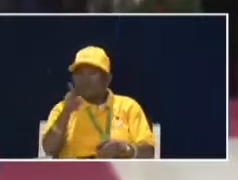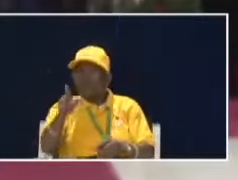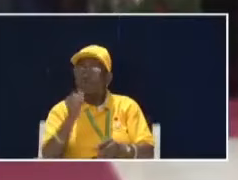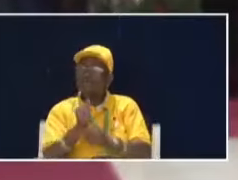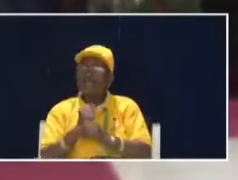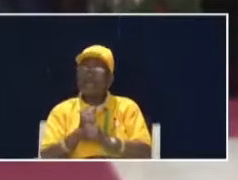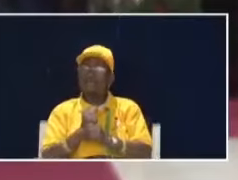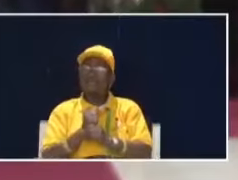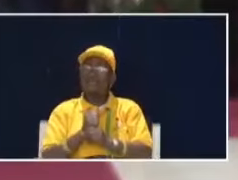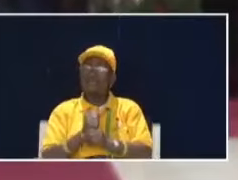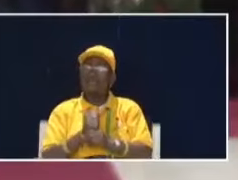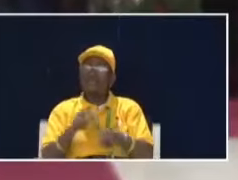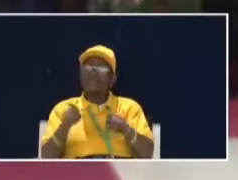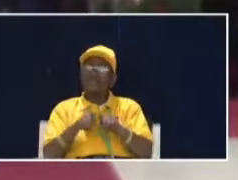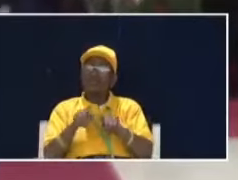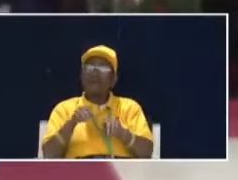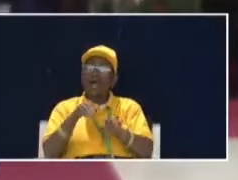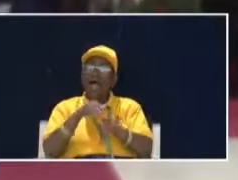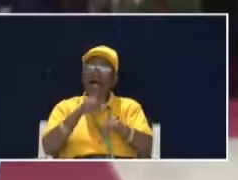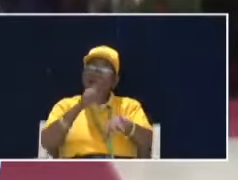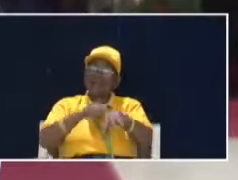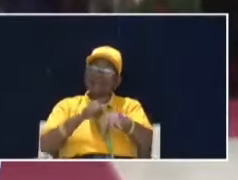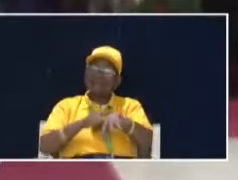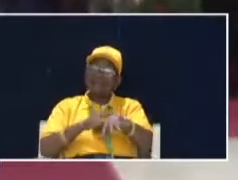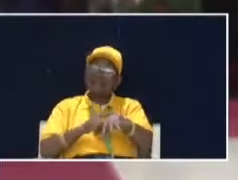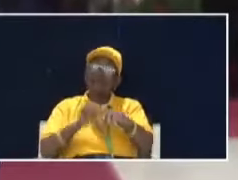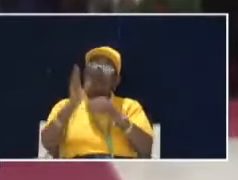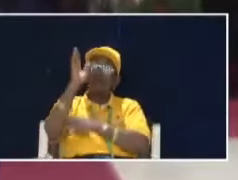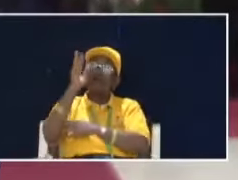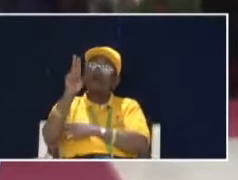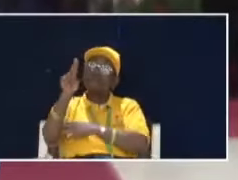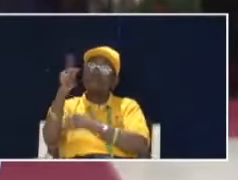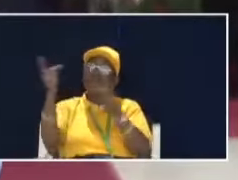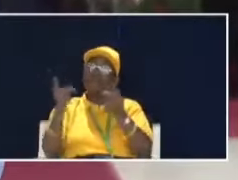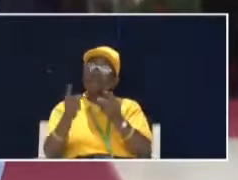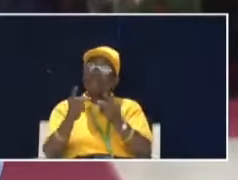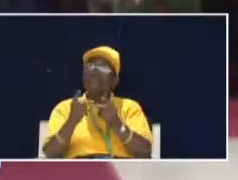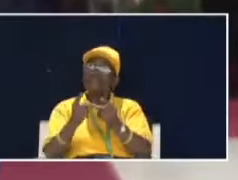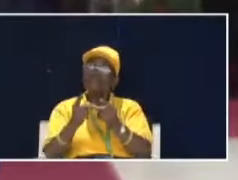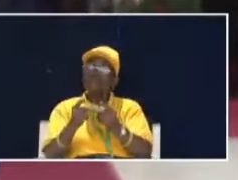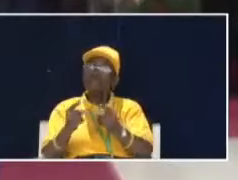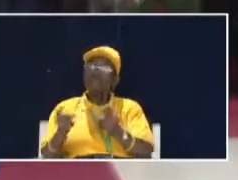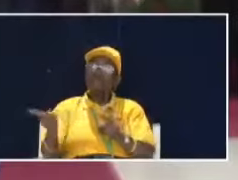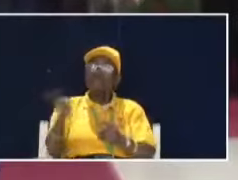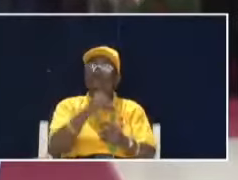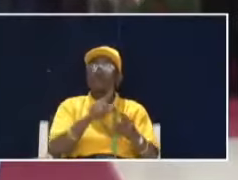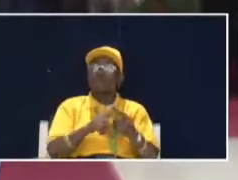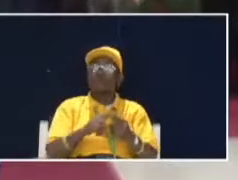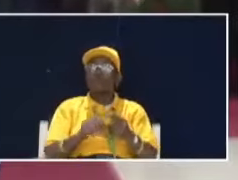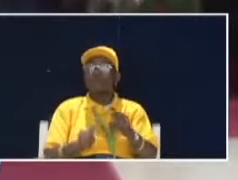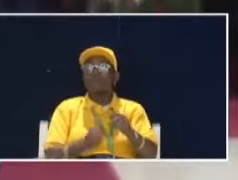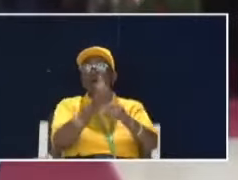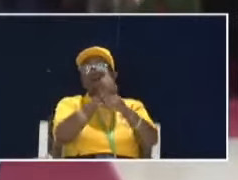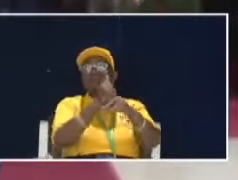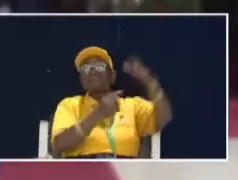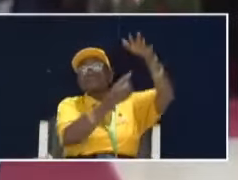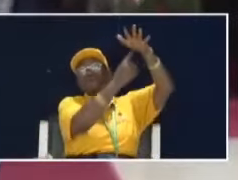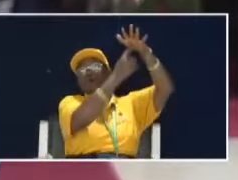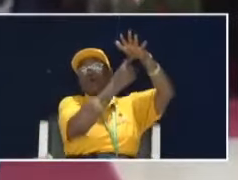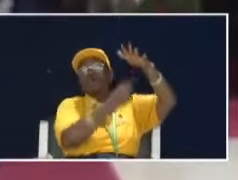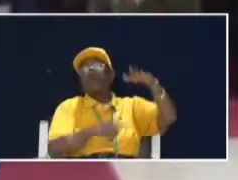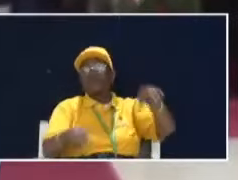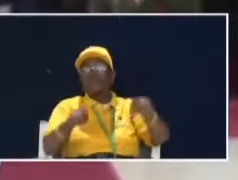So occasionally God repositions you to the mountaintop so you can see far, so you can see